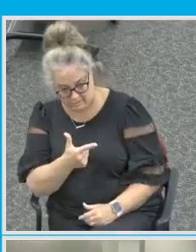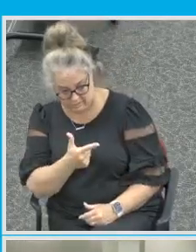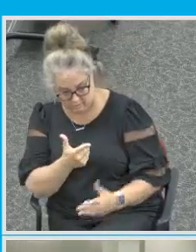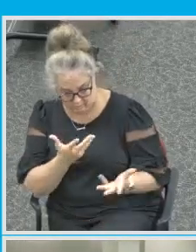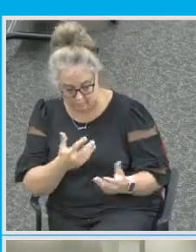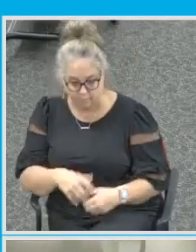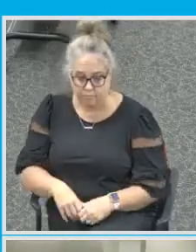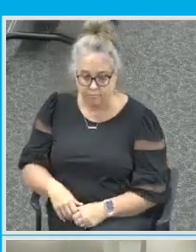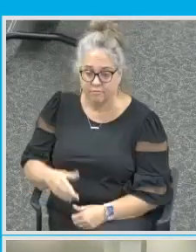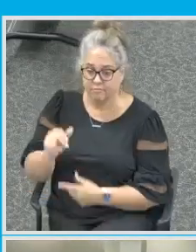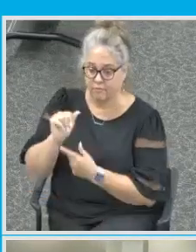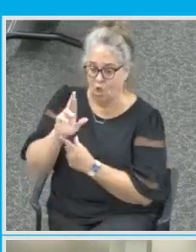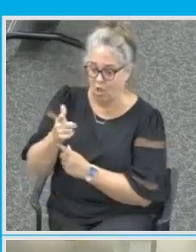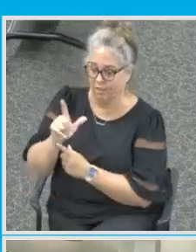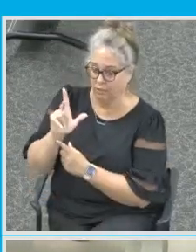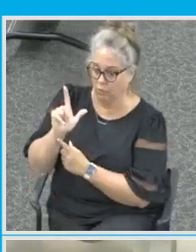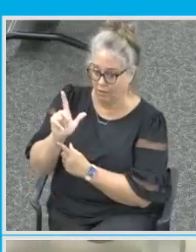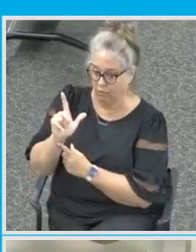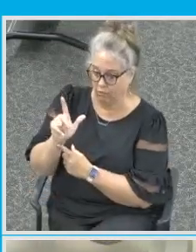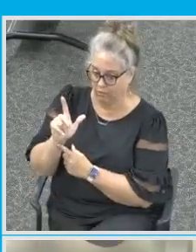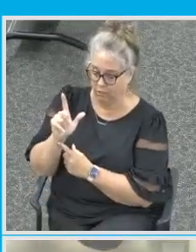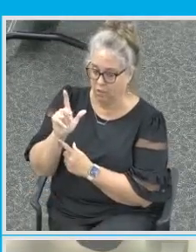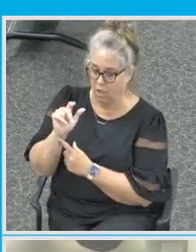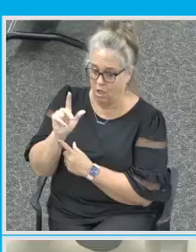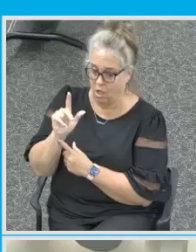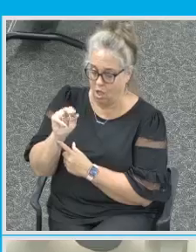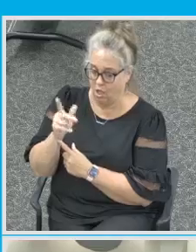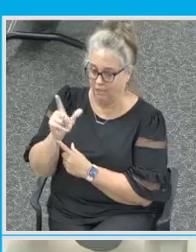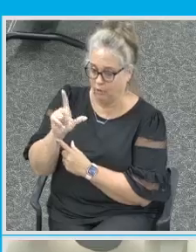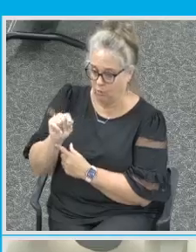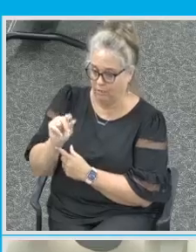23rd, 2023 in Colorado Springs, Colorado.